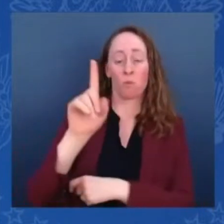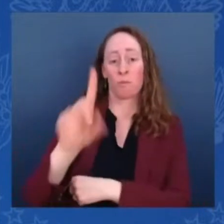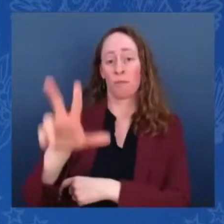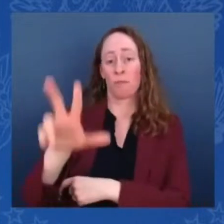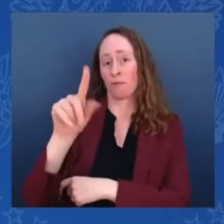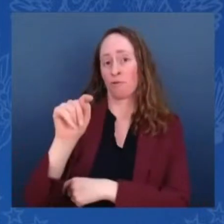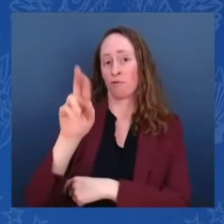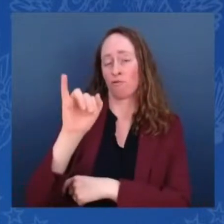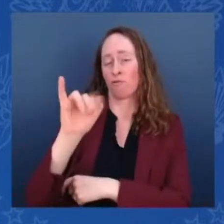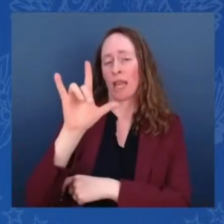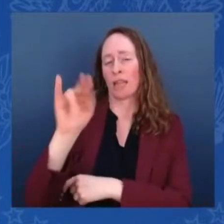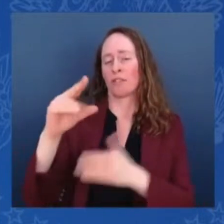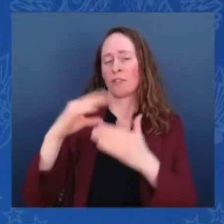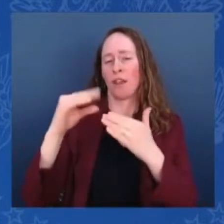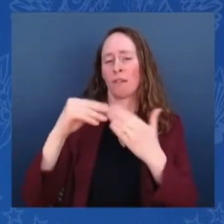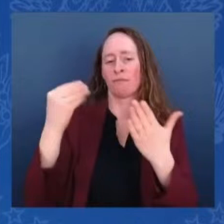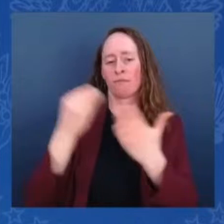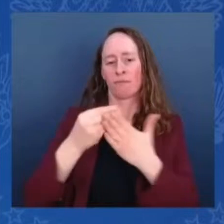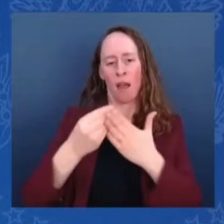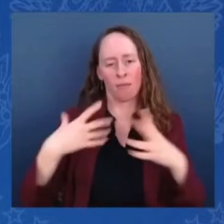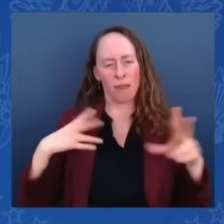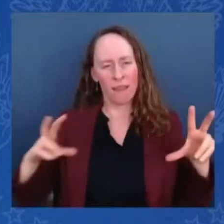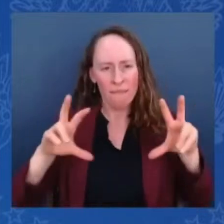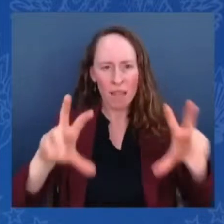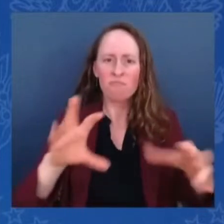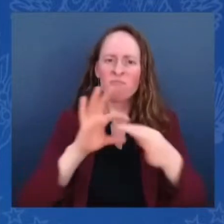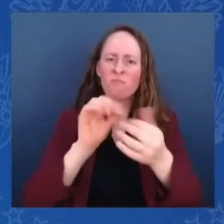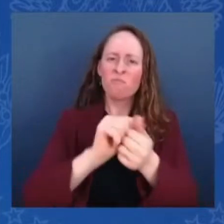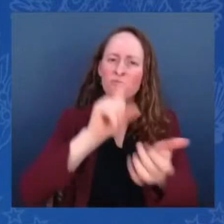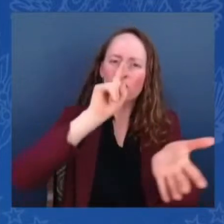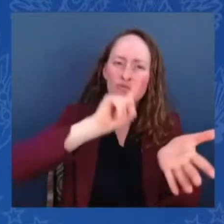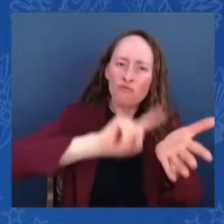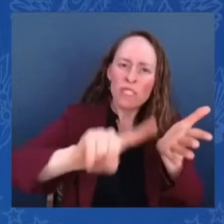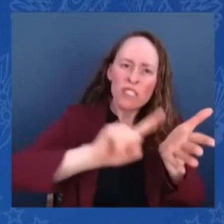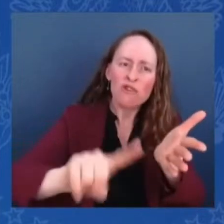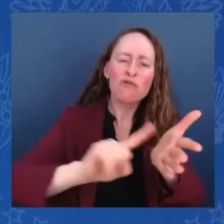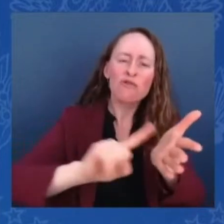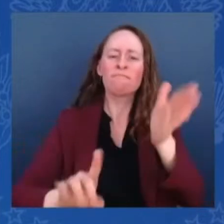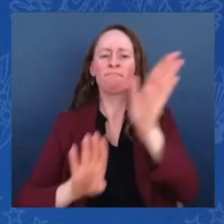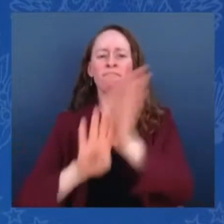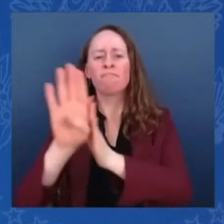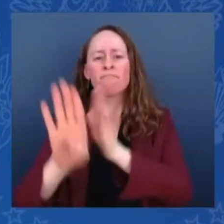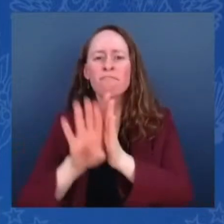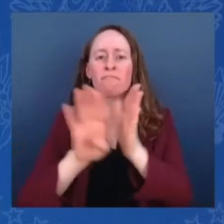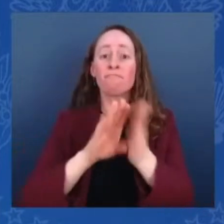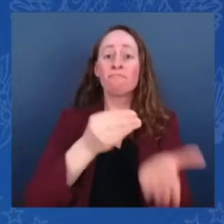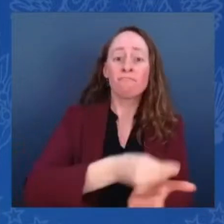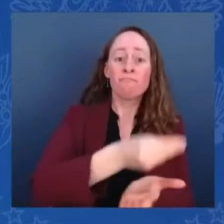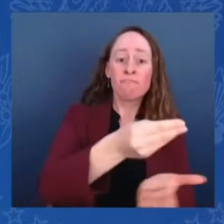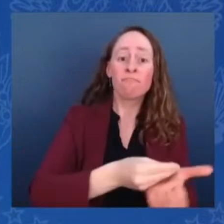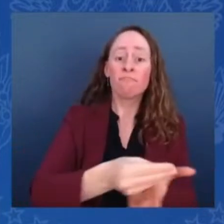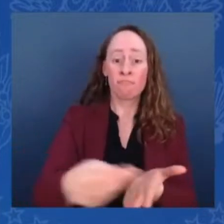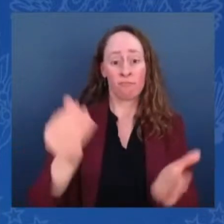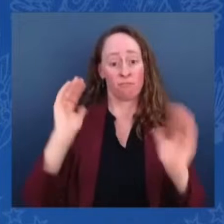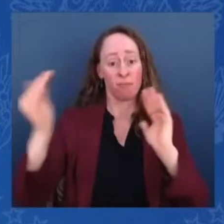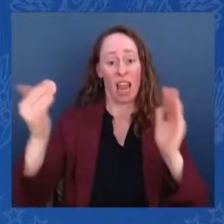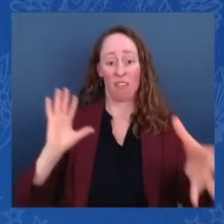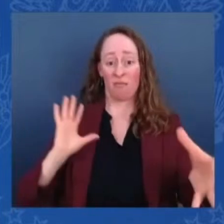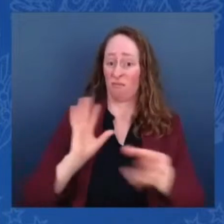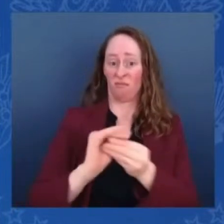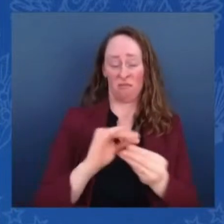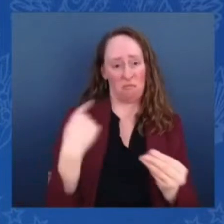procurement and research and development. In real dollars, that's more than America did in any four-year period during the Cold